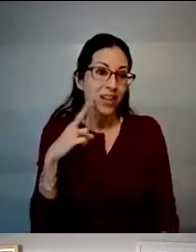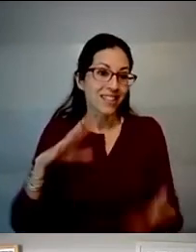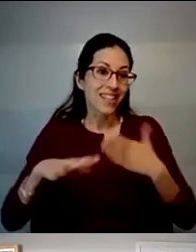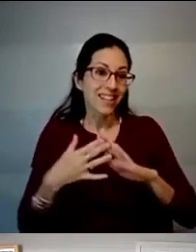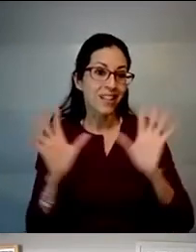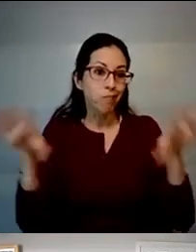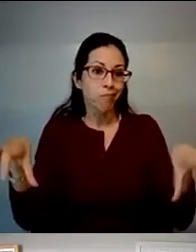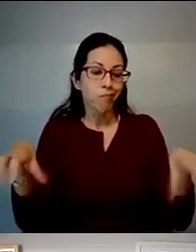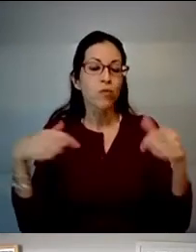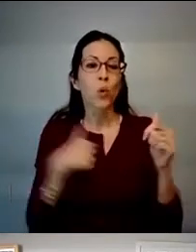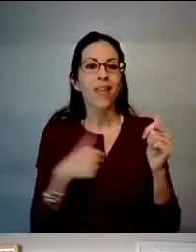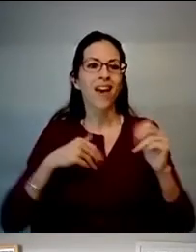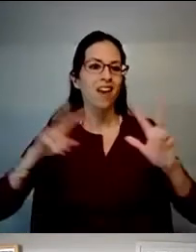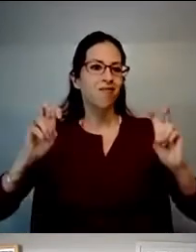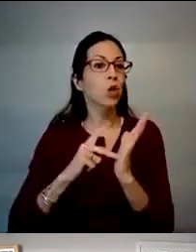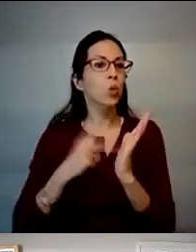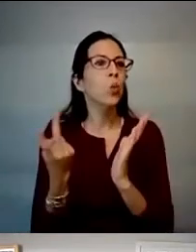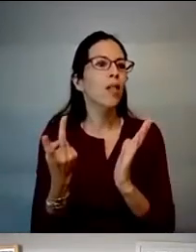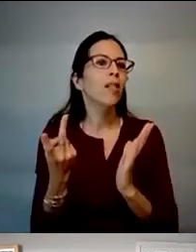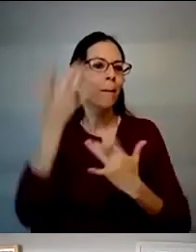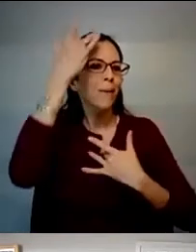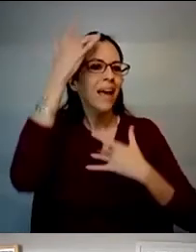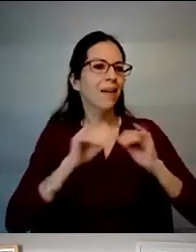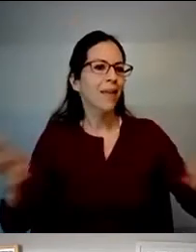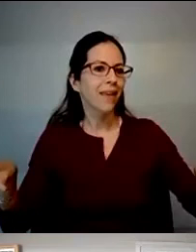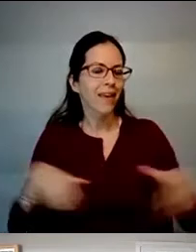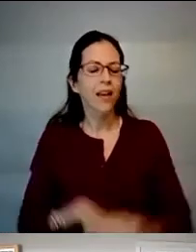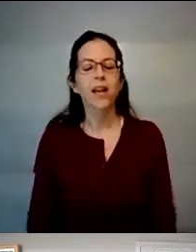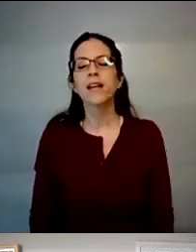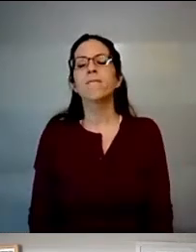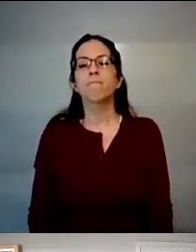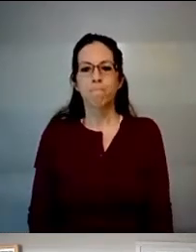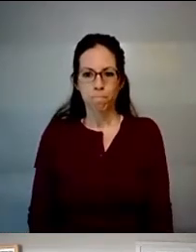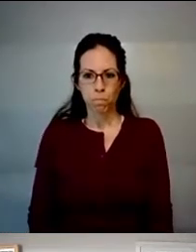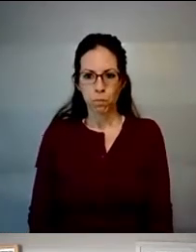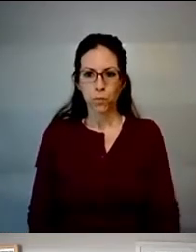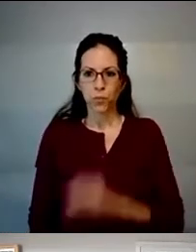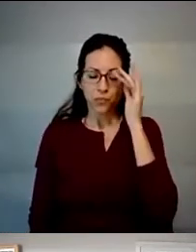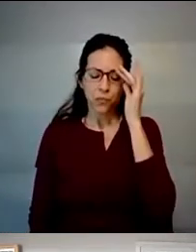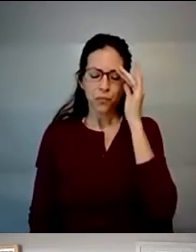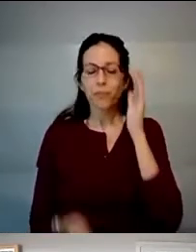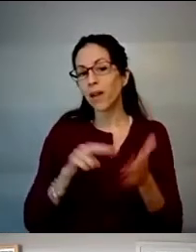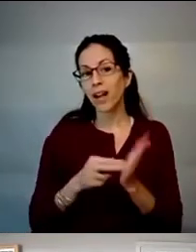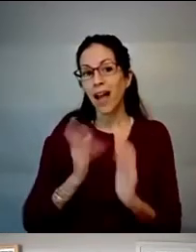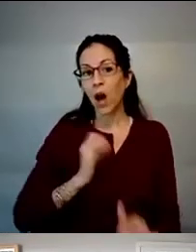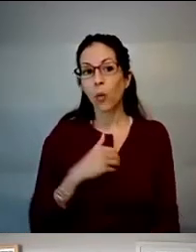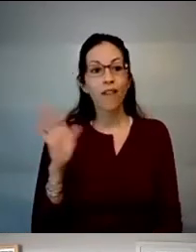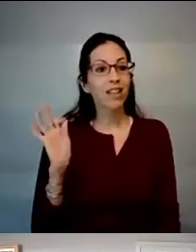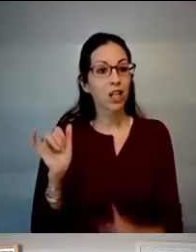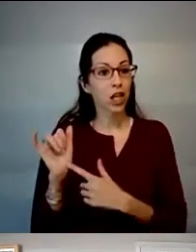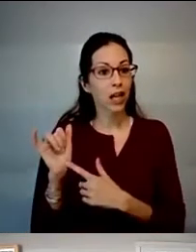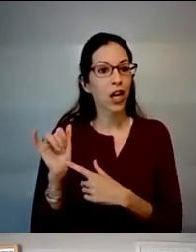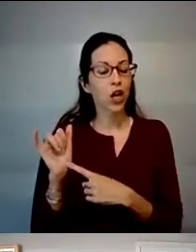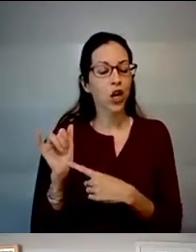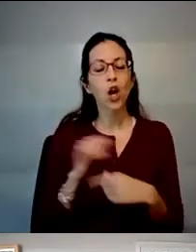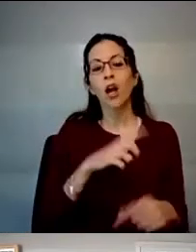it as a dual pandemic. And so our fiscal year goes from July 1 to